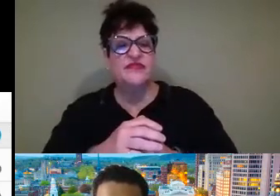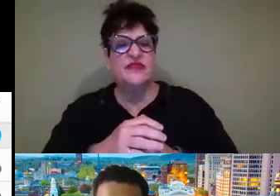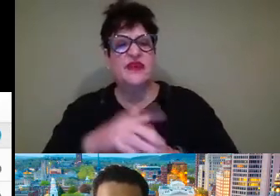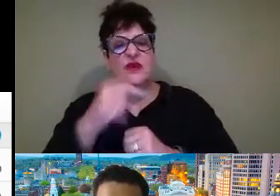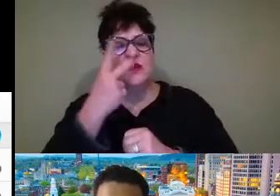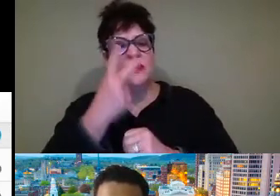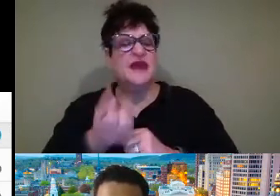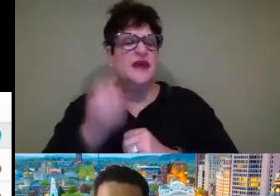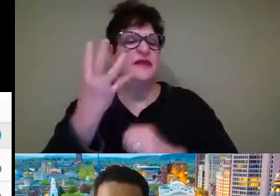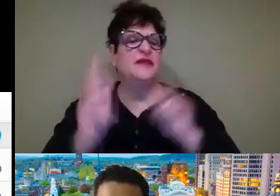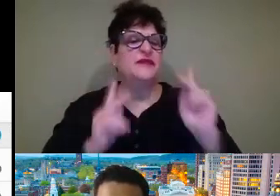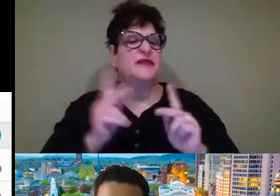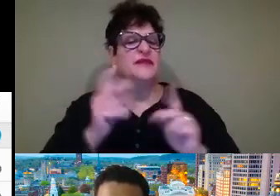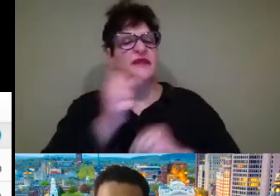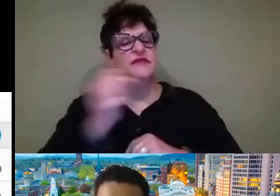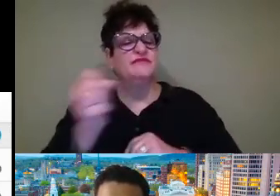Hospitalizations.